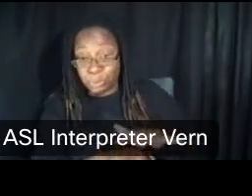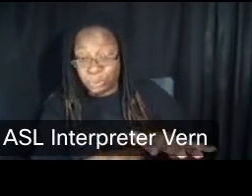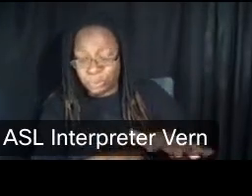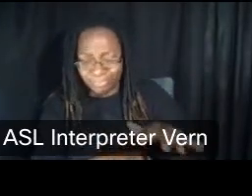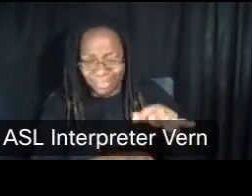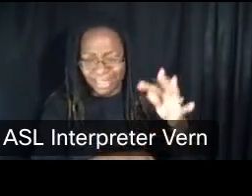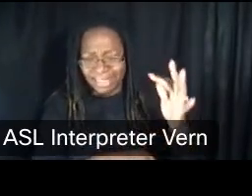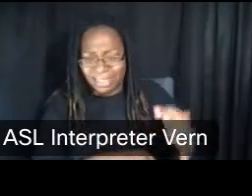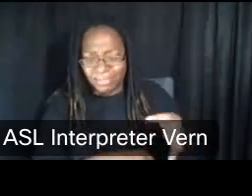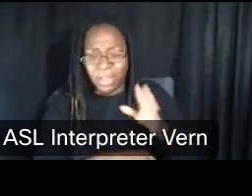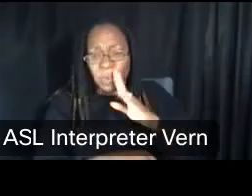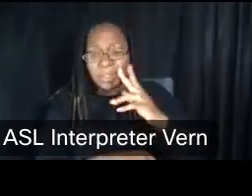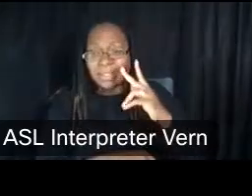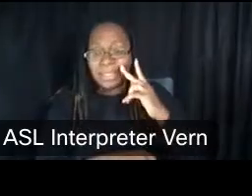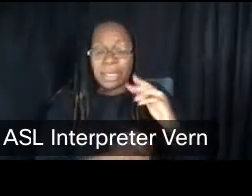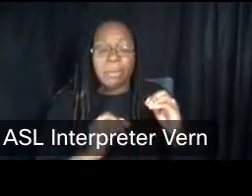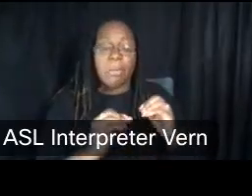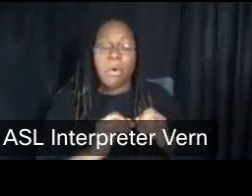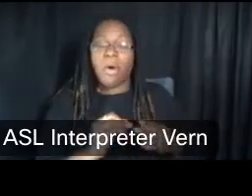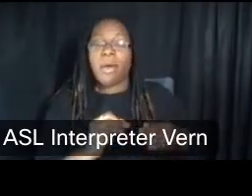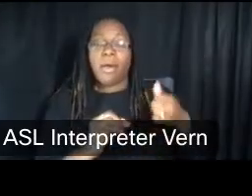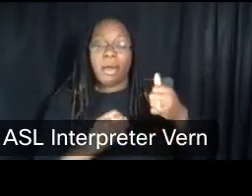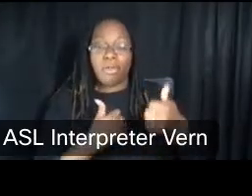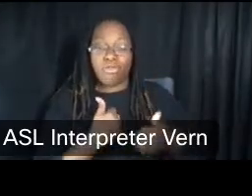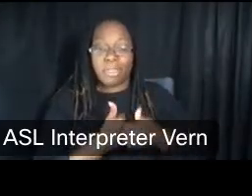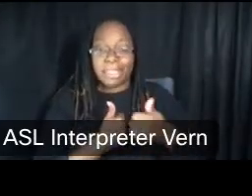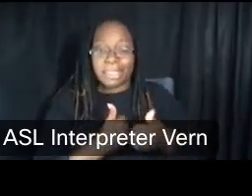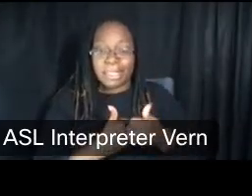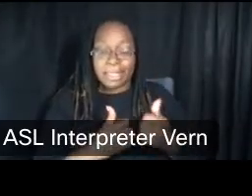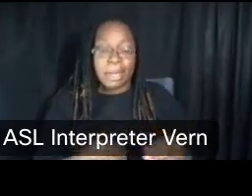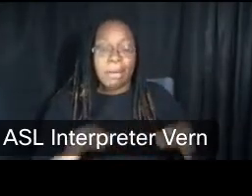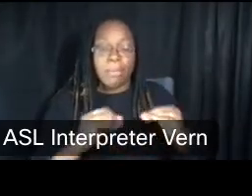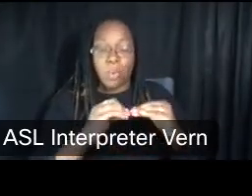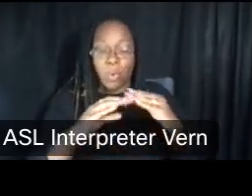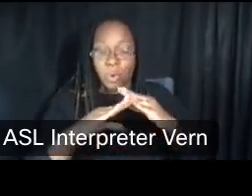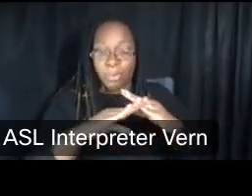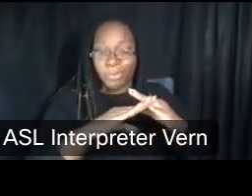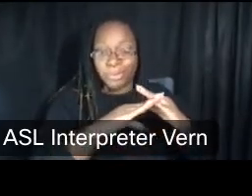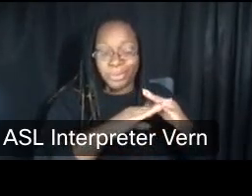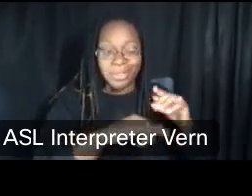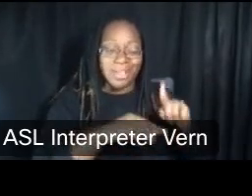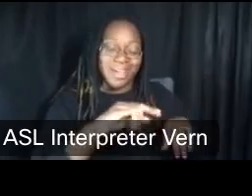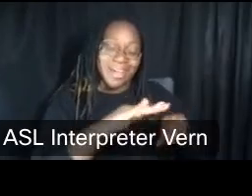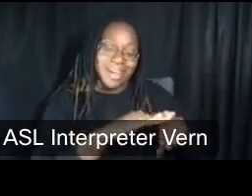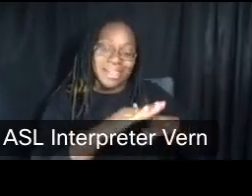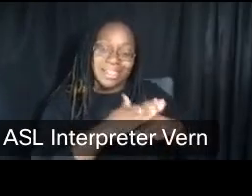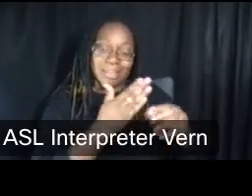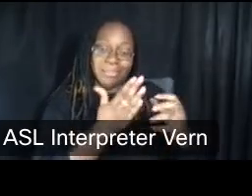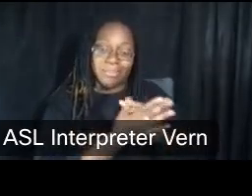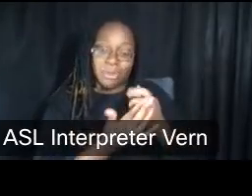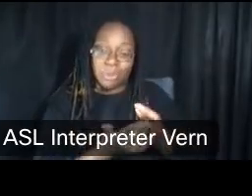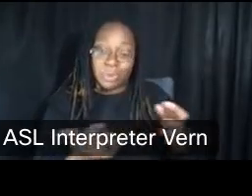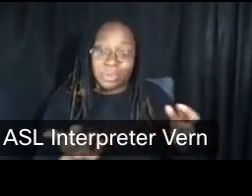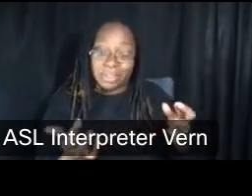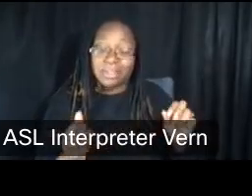create greater risks for people as well as greater barriers in being able to access the resources that can both prevent